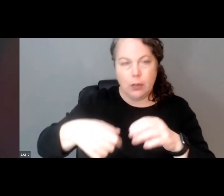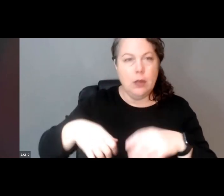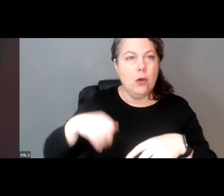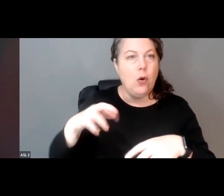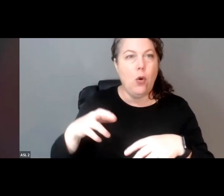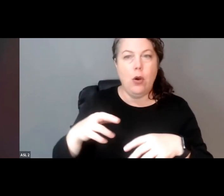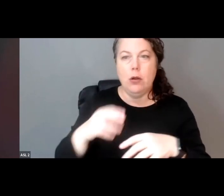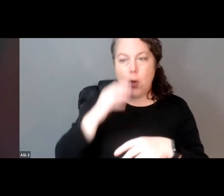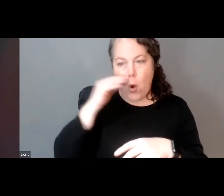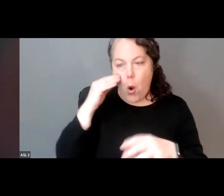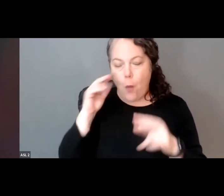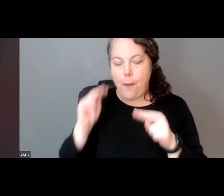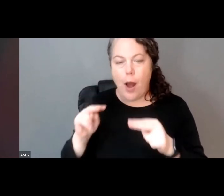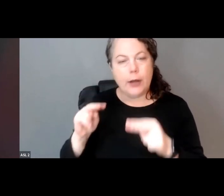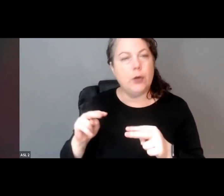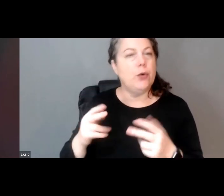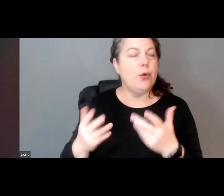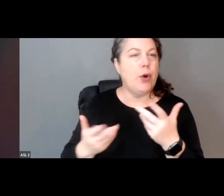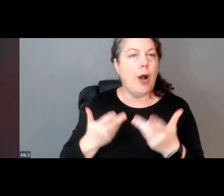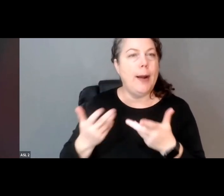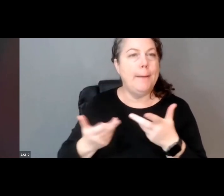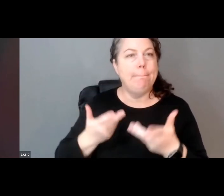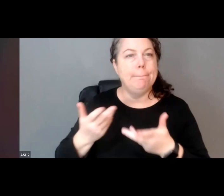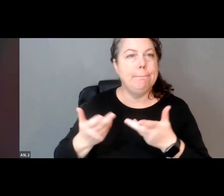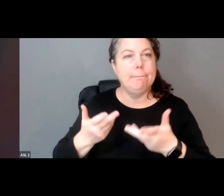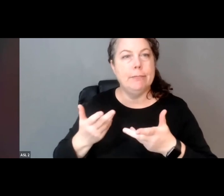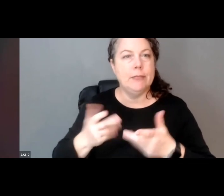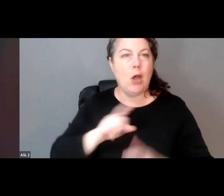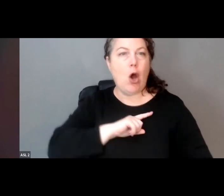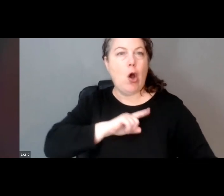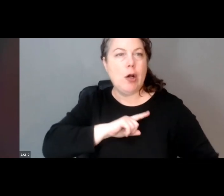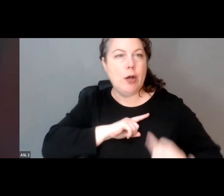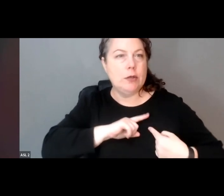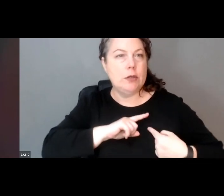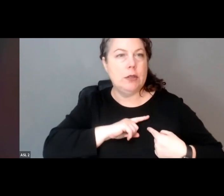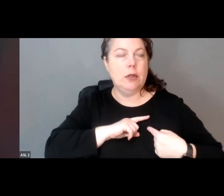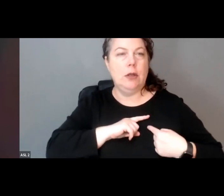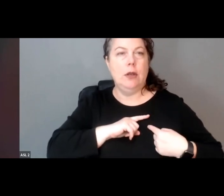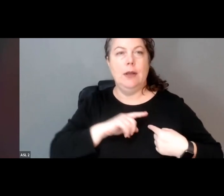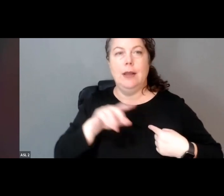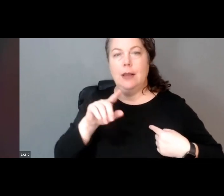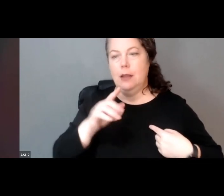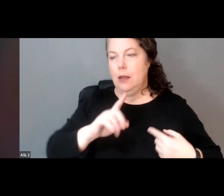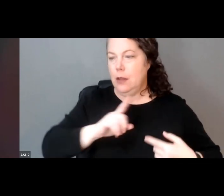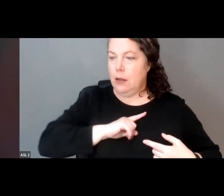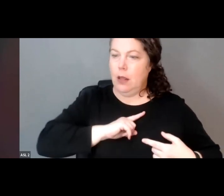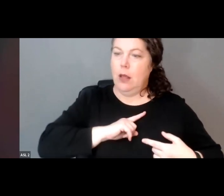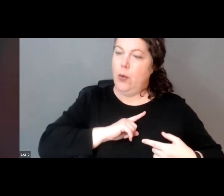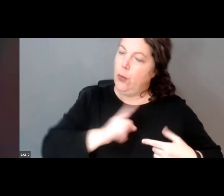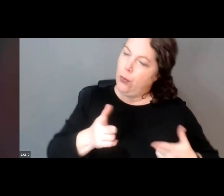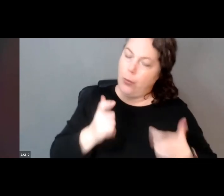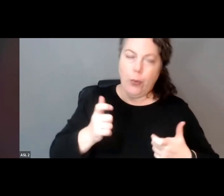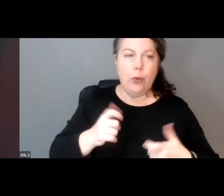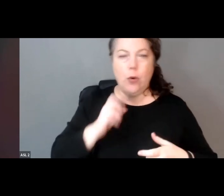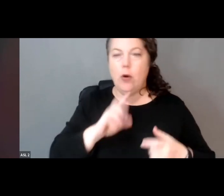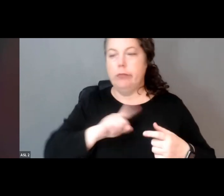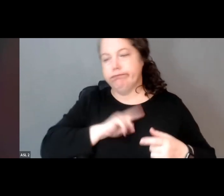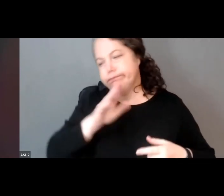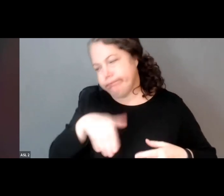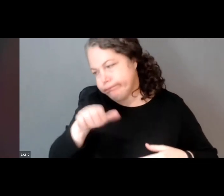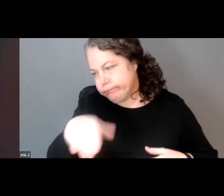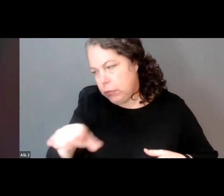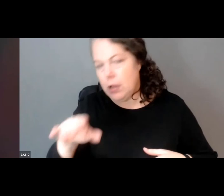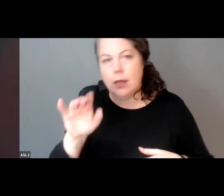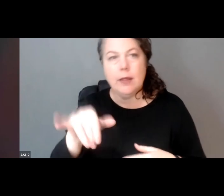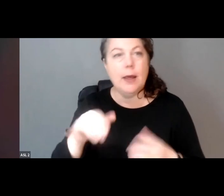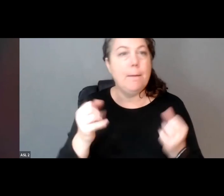of heart arrhythmias, tachycardia, irregular heartbeats. A lot of times it's a